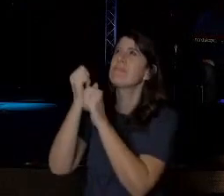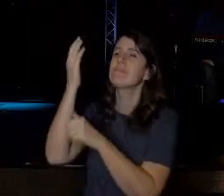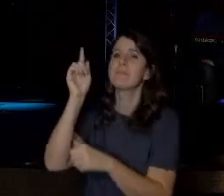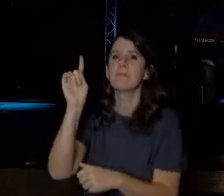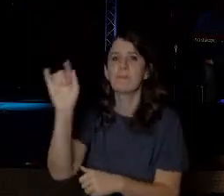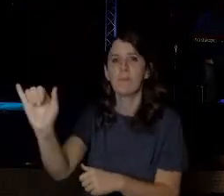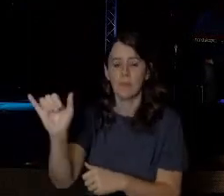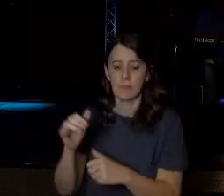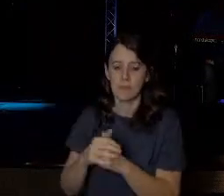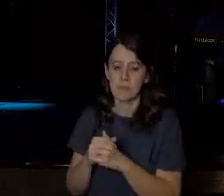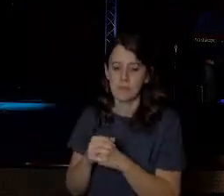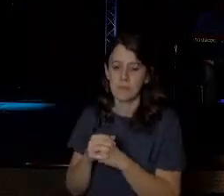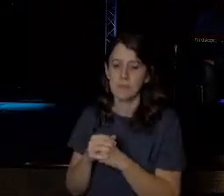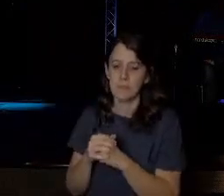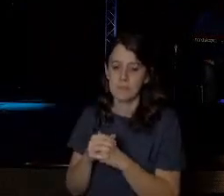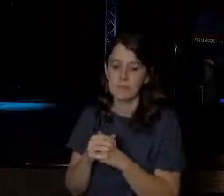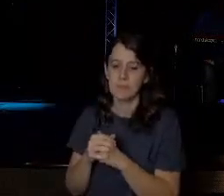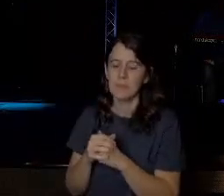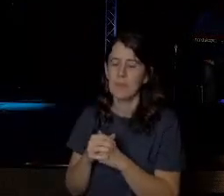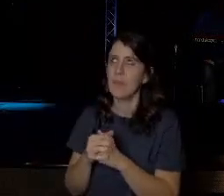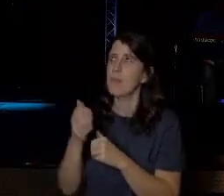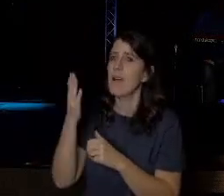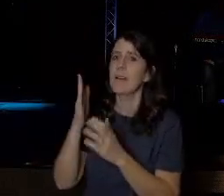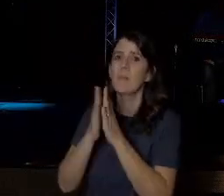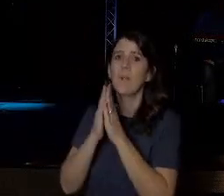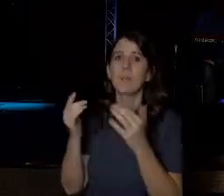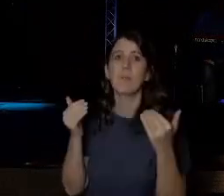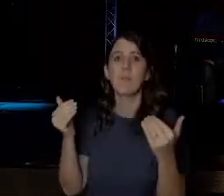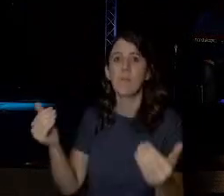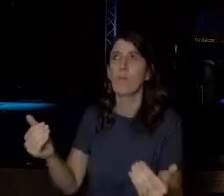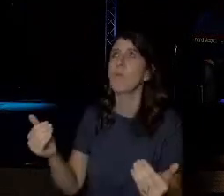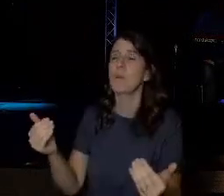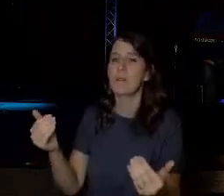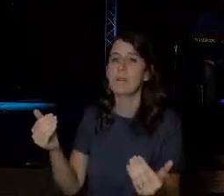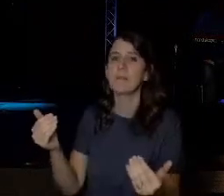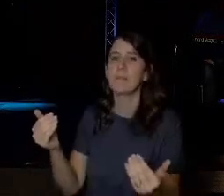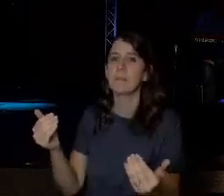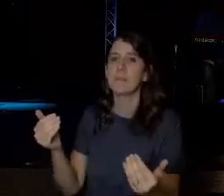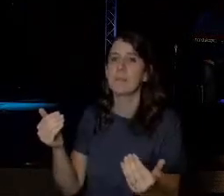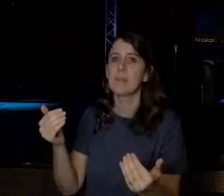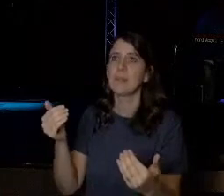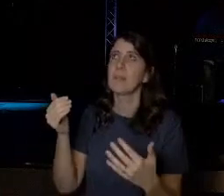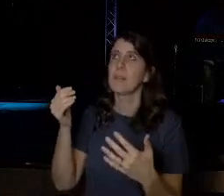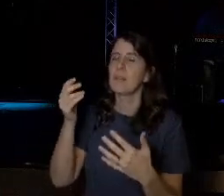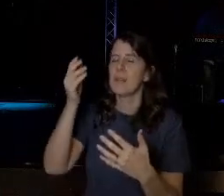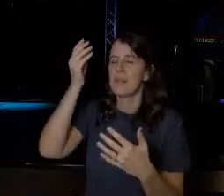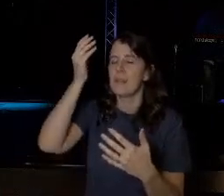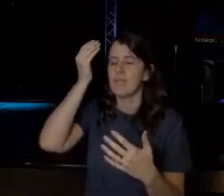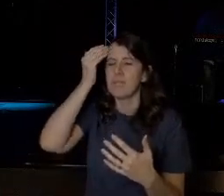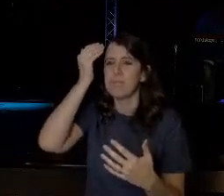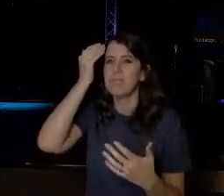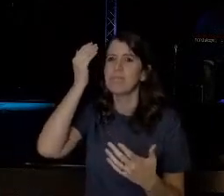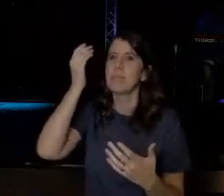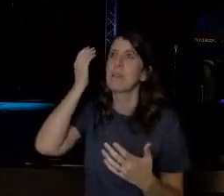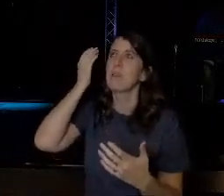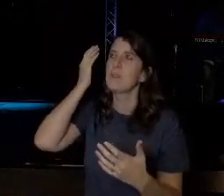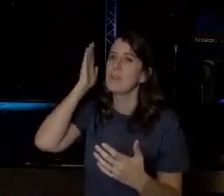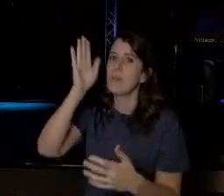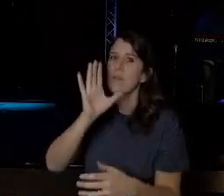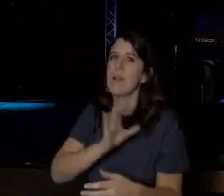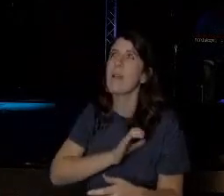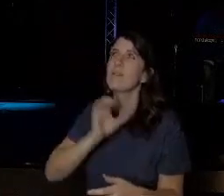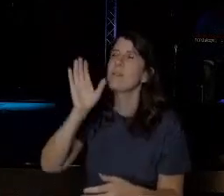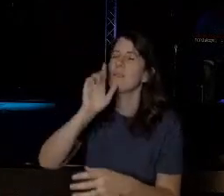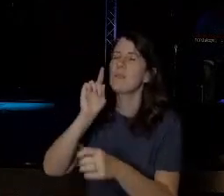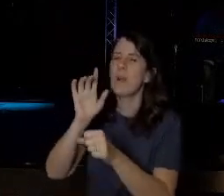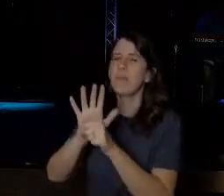eternity. And God, I pray that as we move forward from this place, that knowledge that you are who you say you are and you will do what you